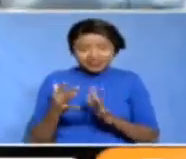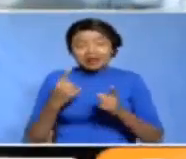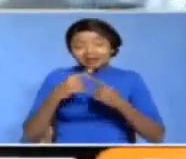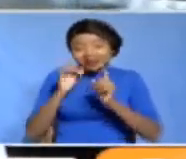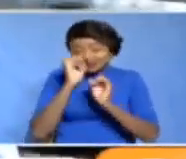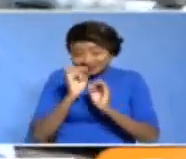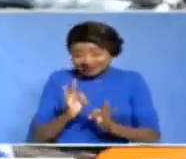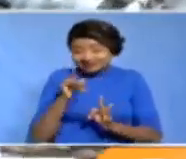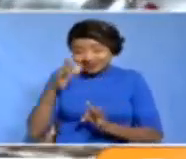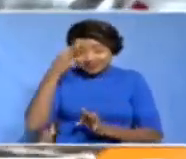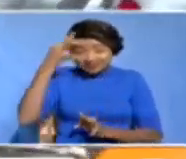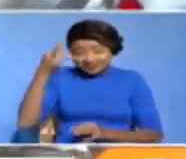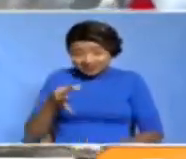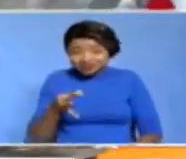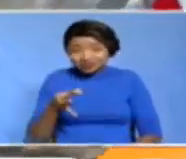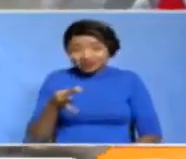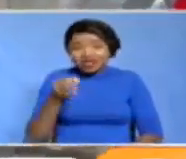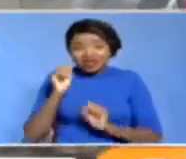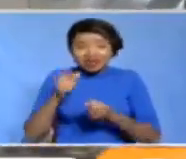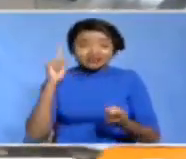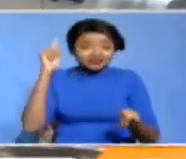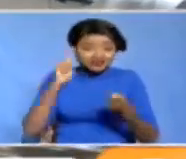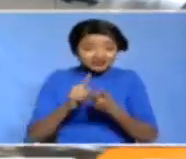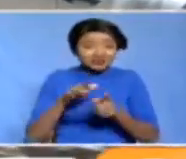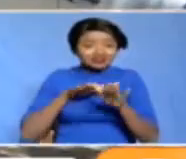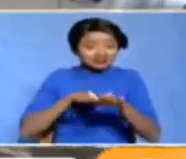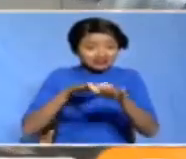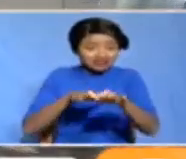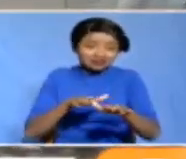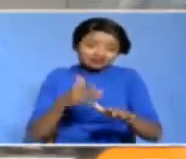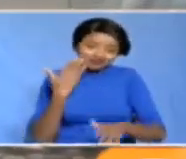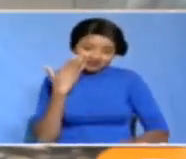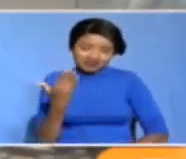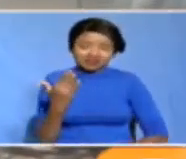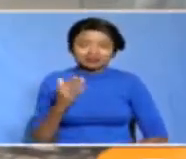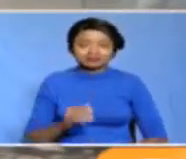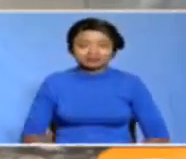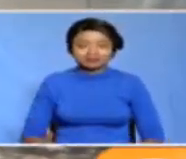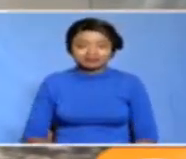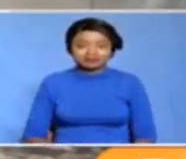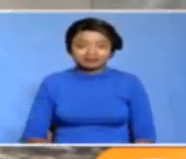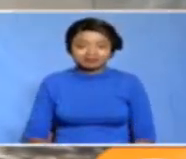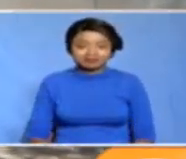to decongest the city or not remains to be seen. Elphas Lagat, Citizen TV, Nairobi.